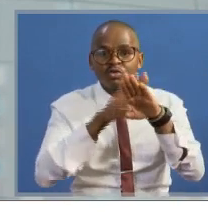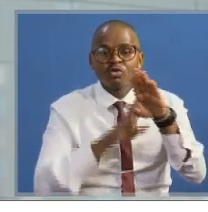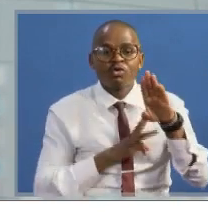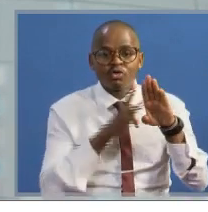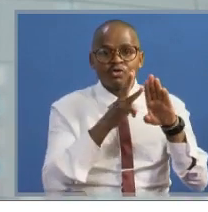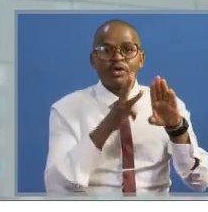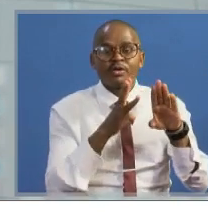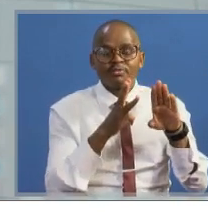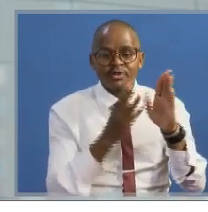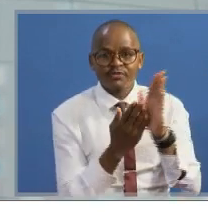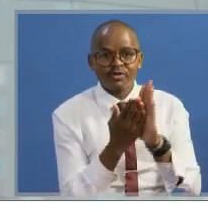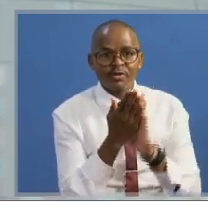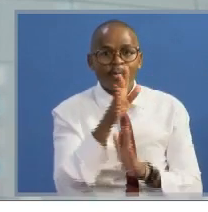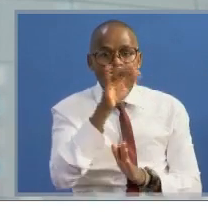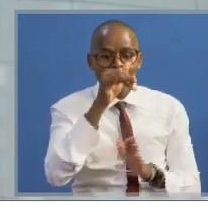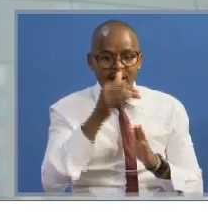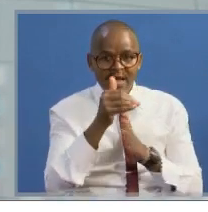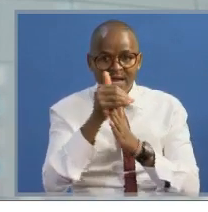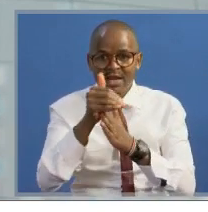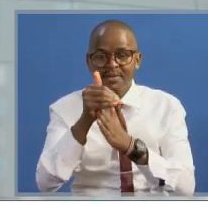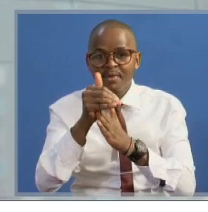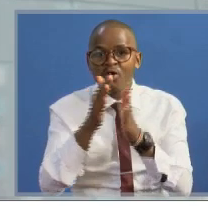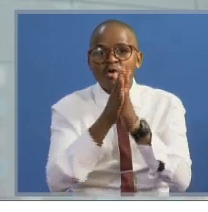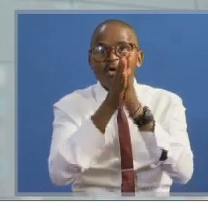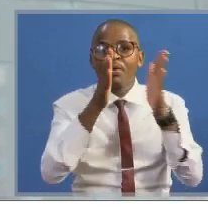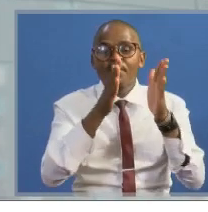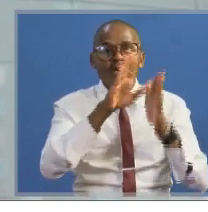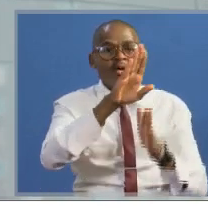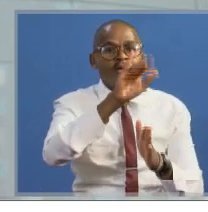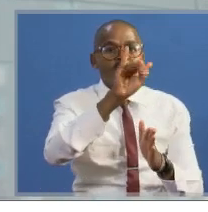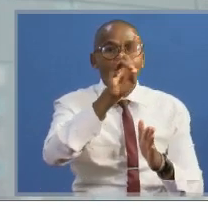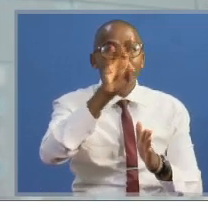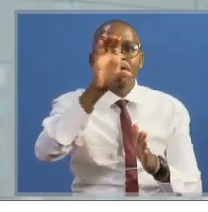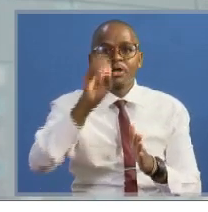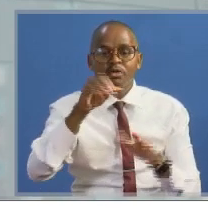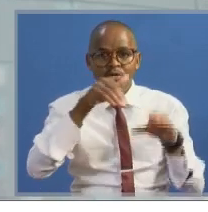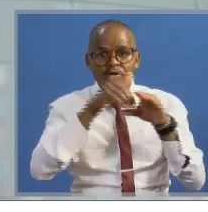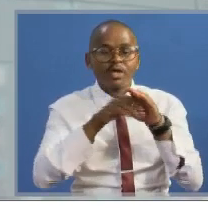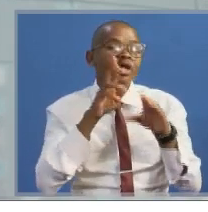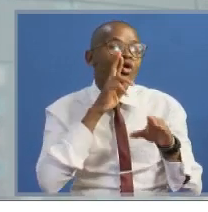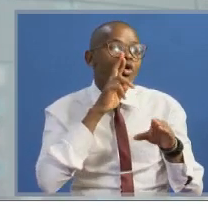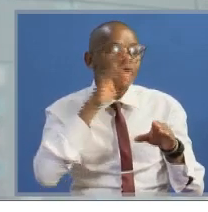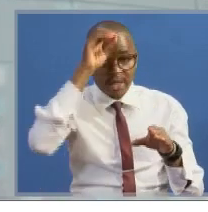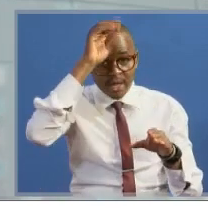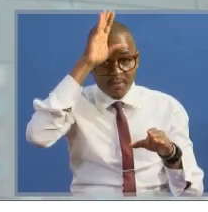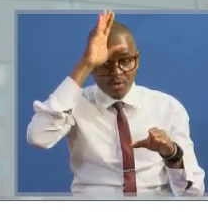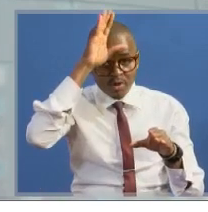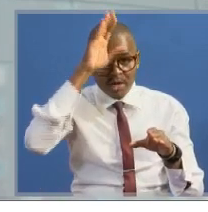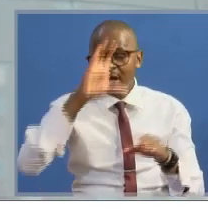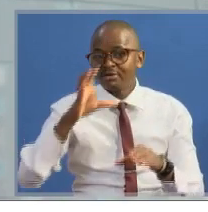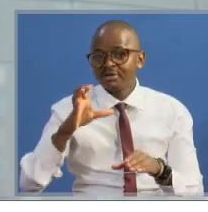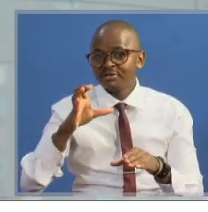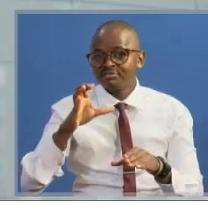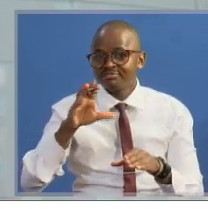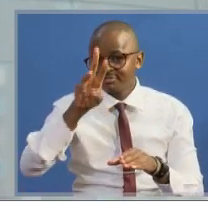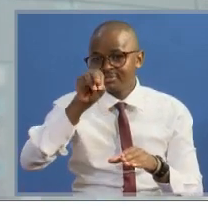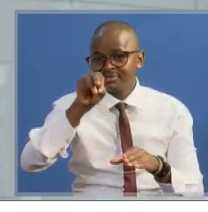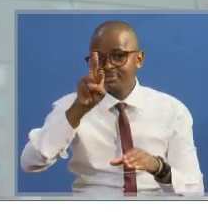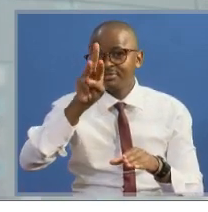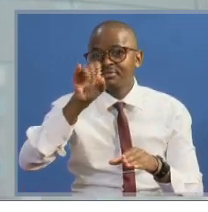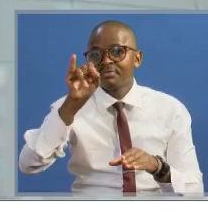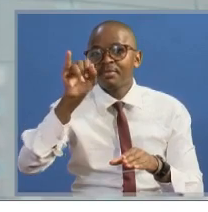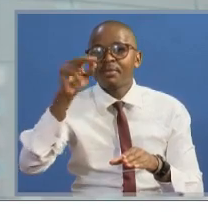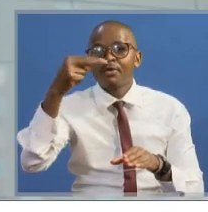this development by presiding over the opening of Bidco Industrial Park in Ruiru, Kiambu County. Mwihaki Njogu tells us more about